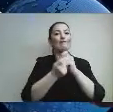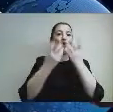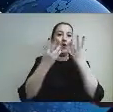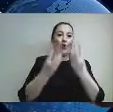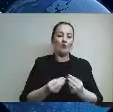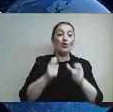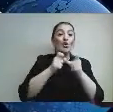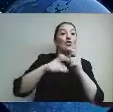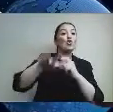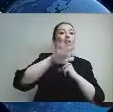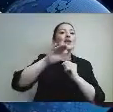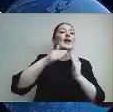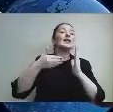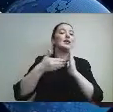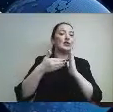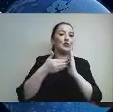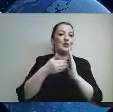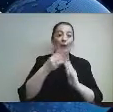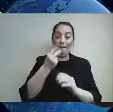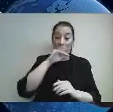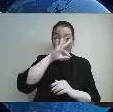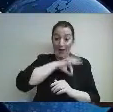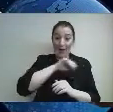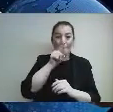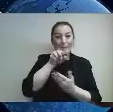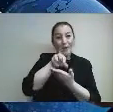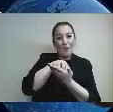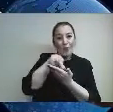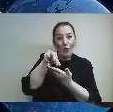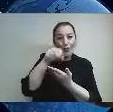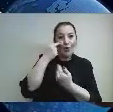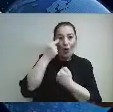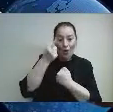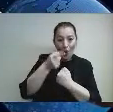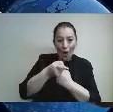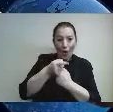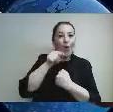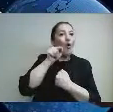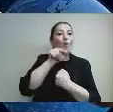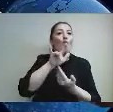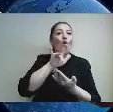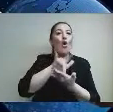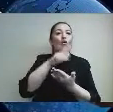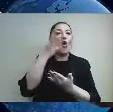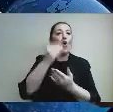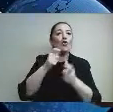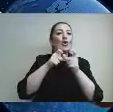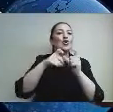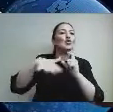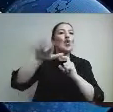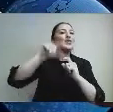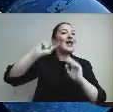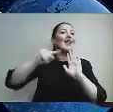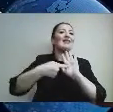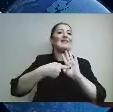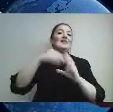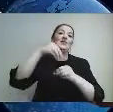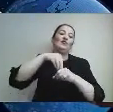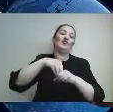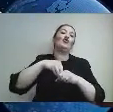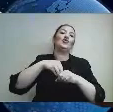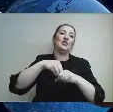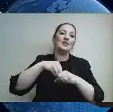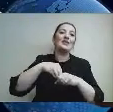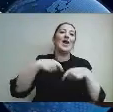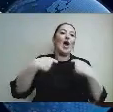do spend some of their profits for the social utility. The British Council has a research on